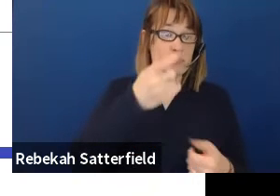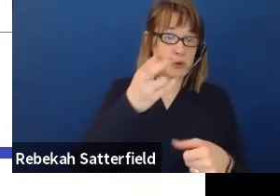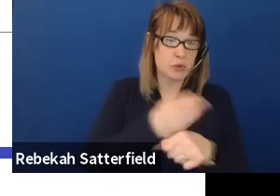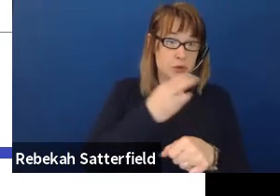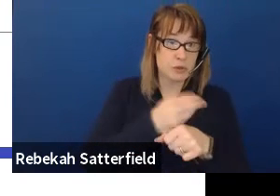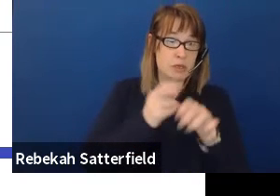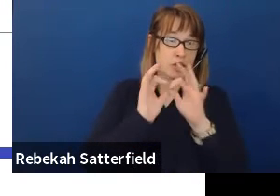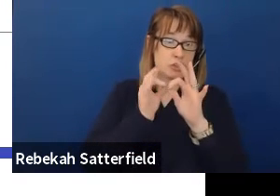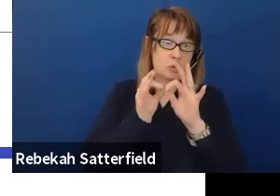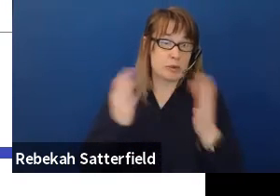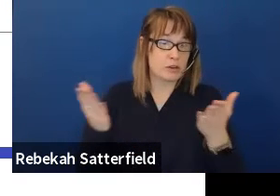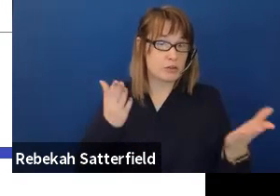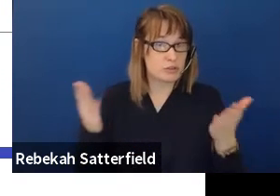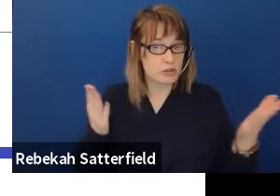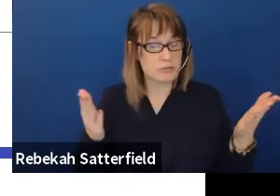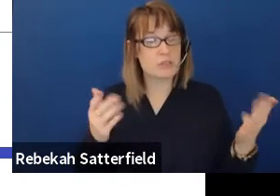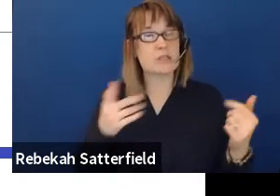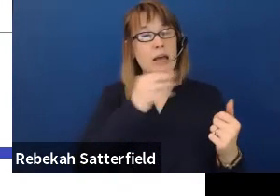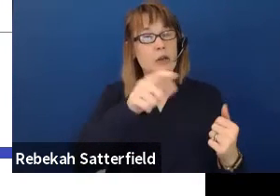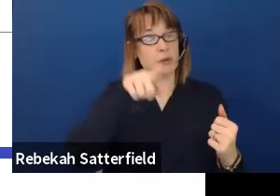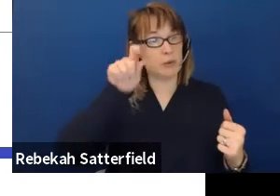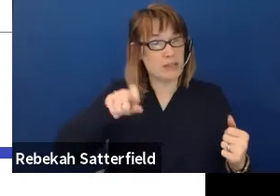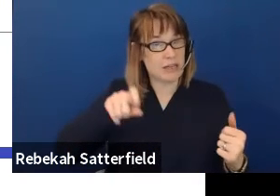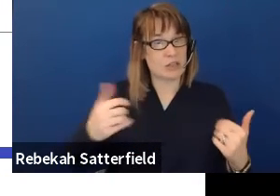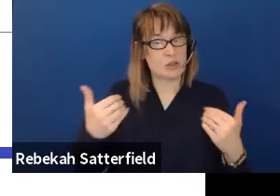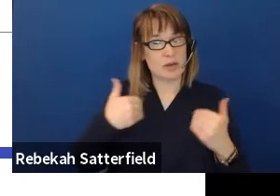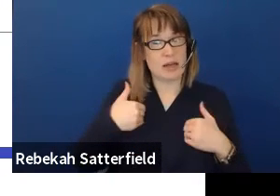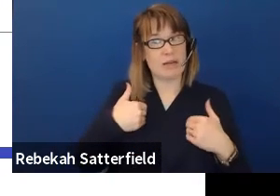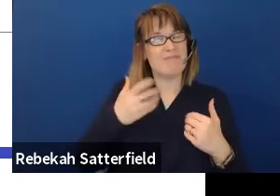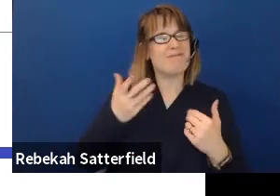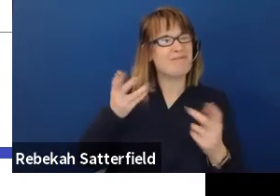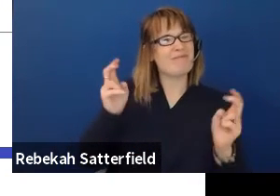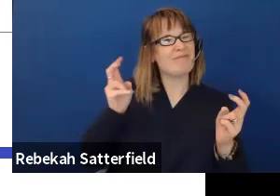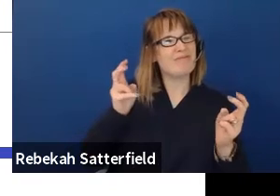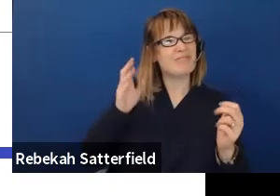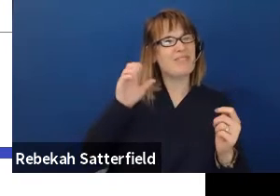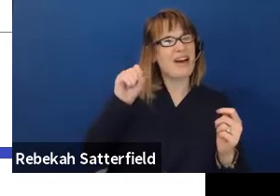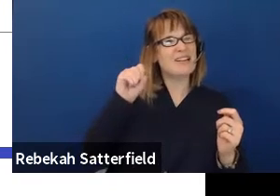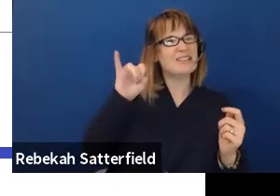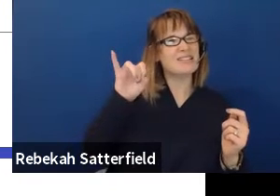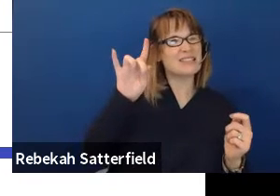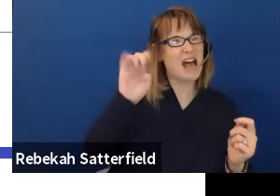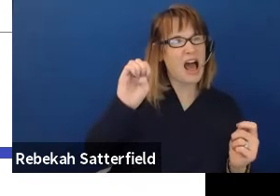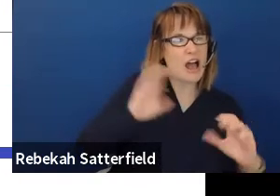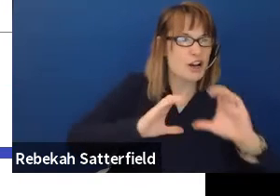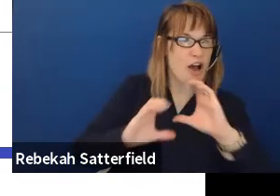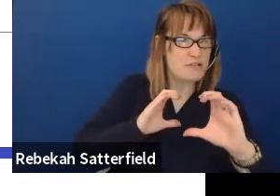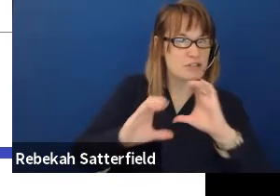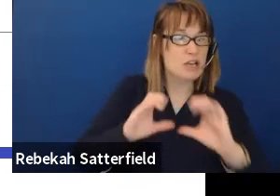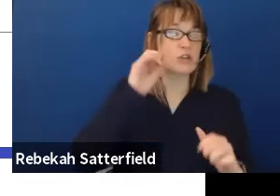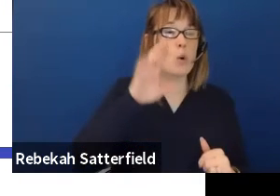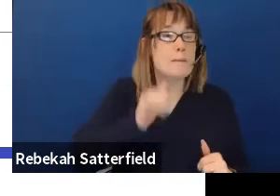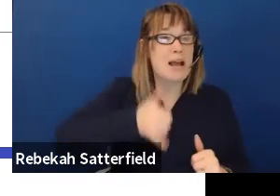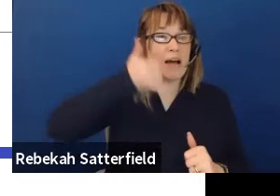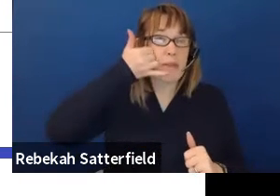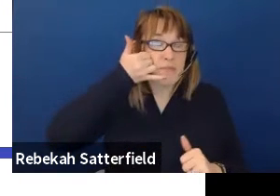service, when you're using an interpreter and you need to have a side conversation with someone, or you need to answer a call,